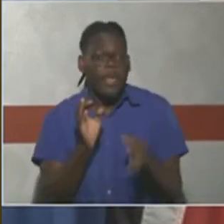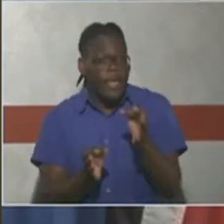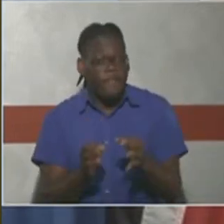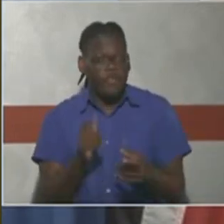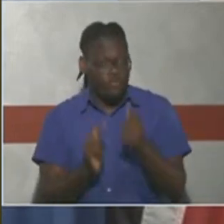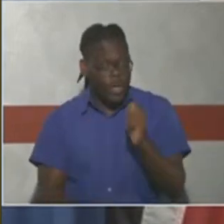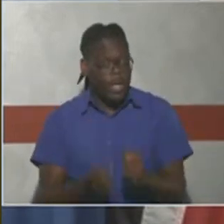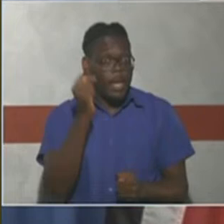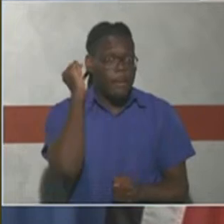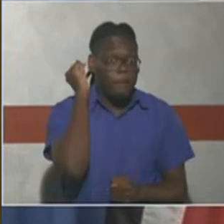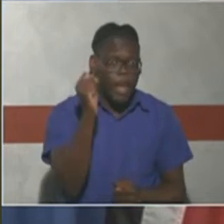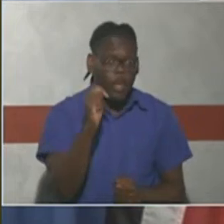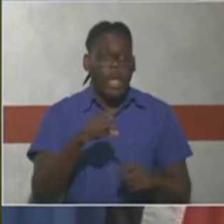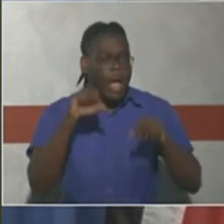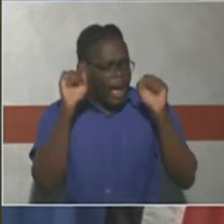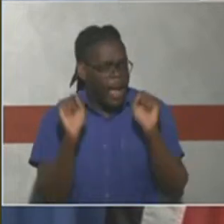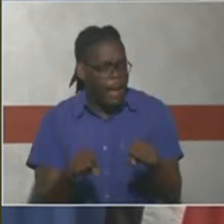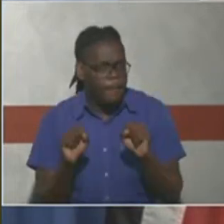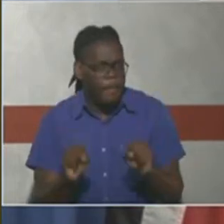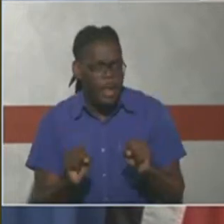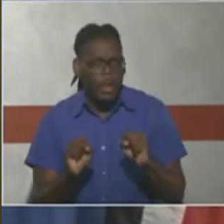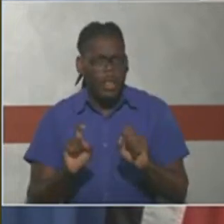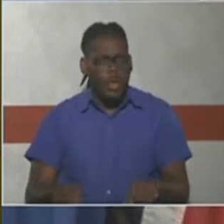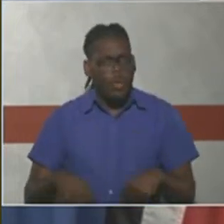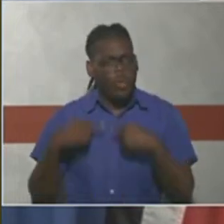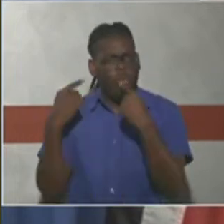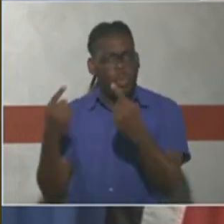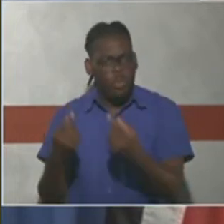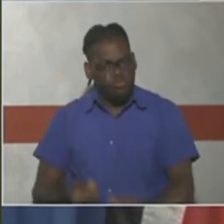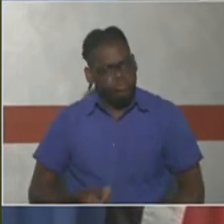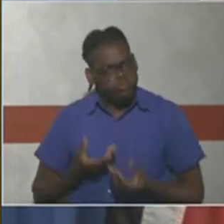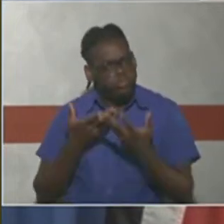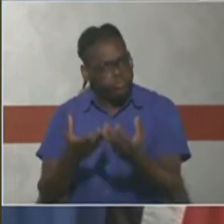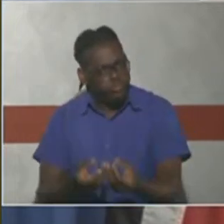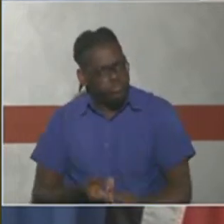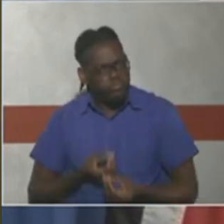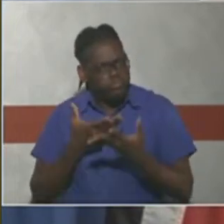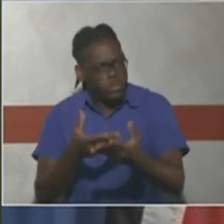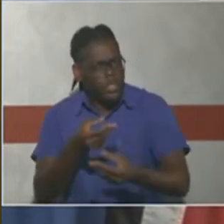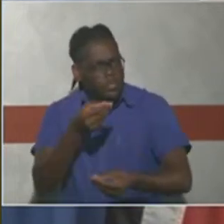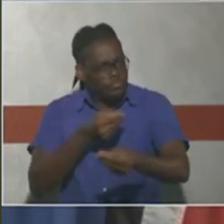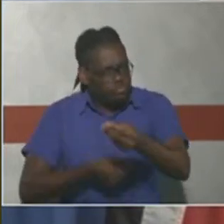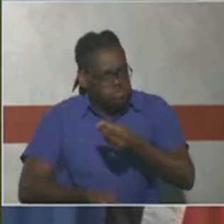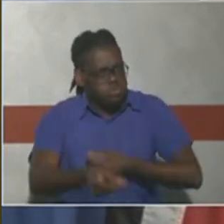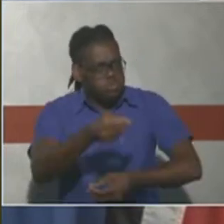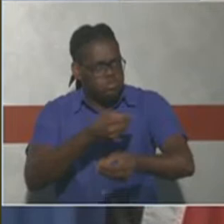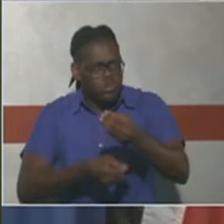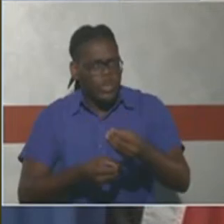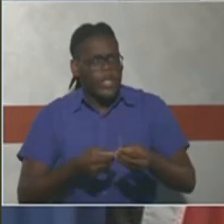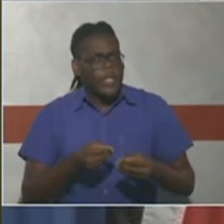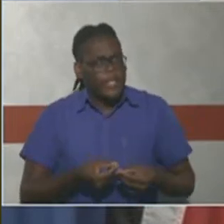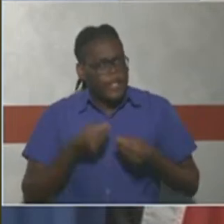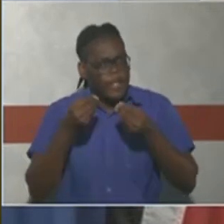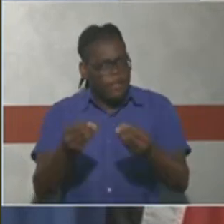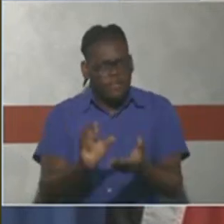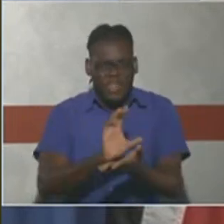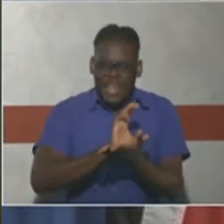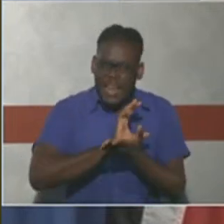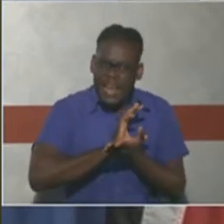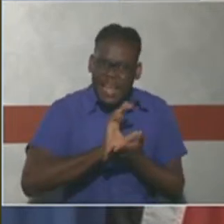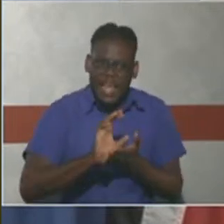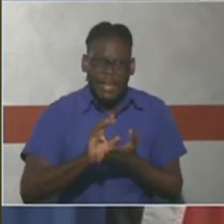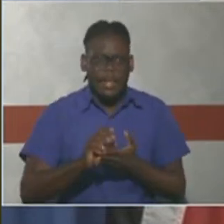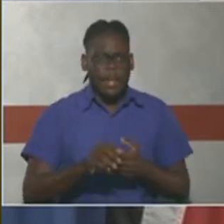to use to supply the clean fuel, LNG, and